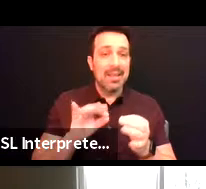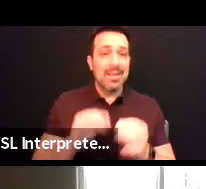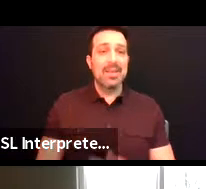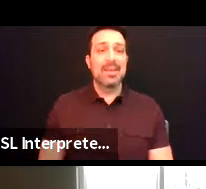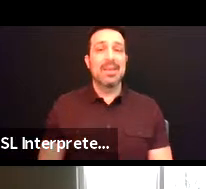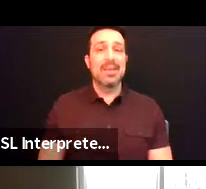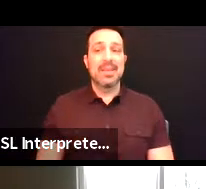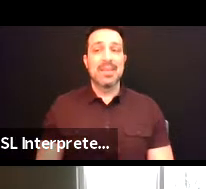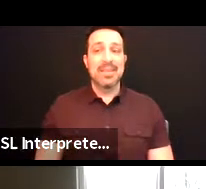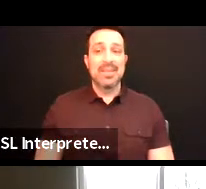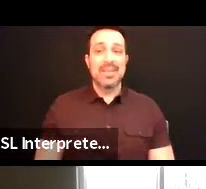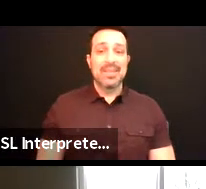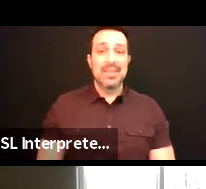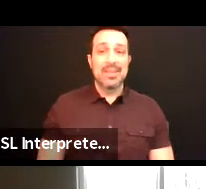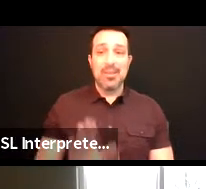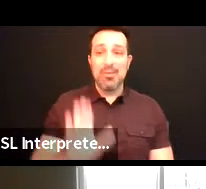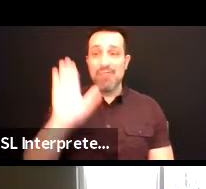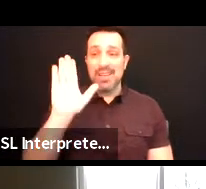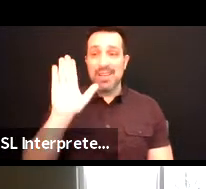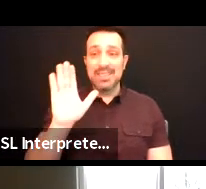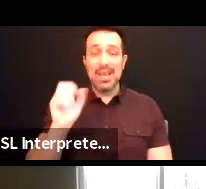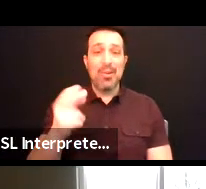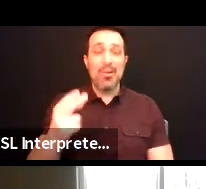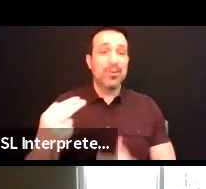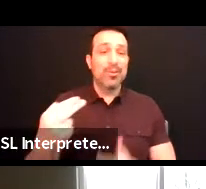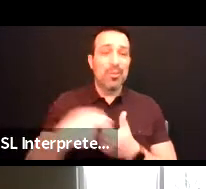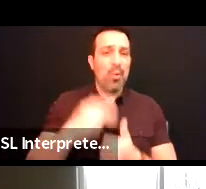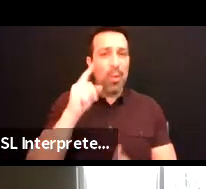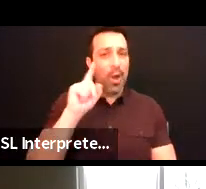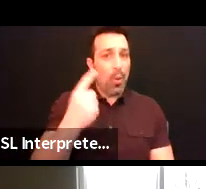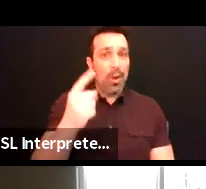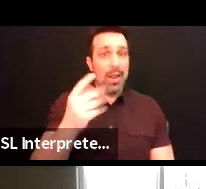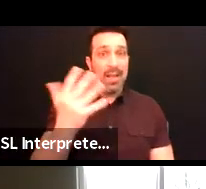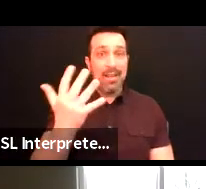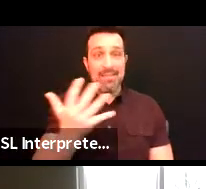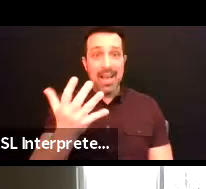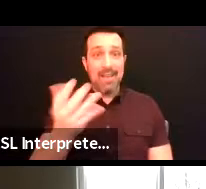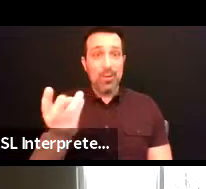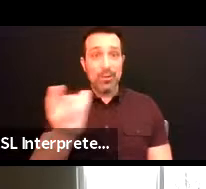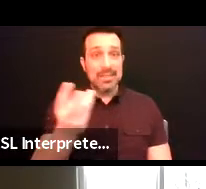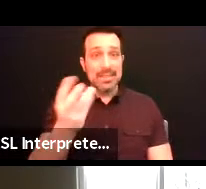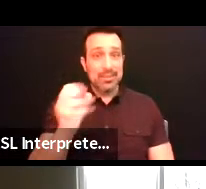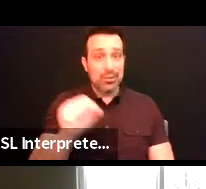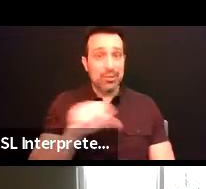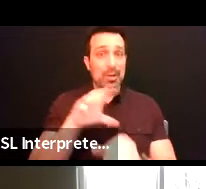You don't want to raise their hand or jump in here? Why only 5 or 6 of you could be a part of this?